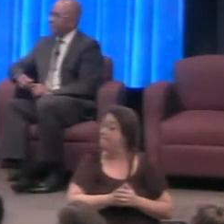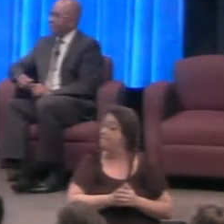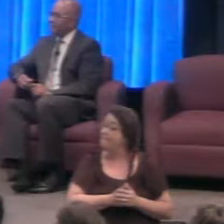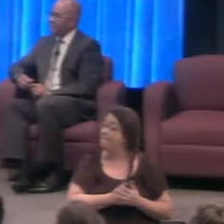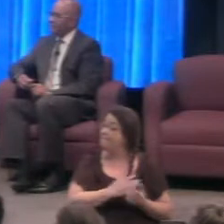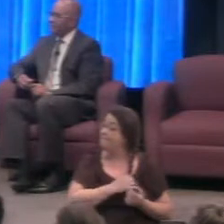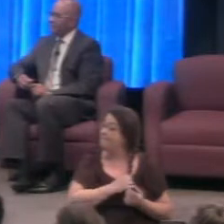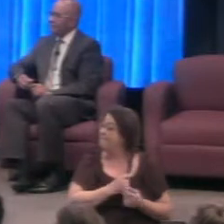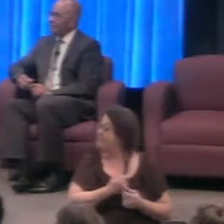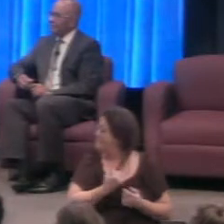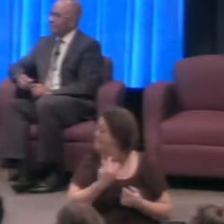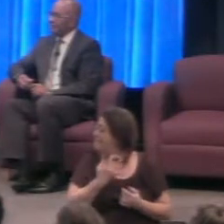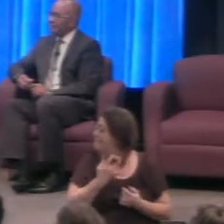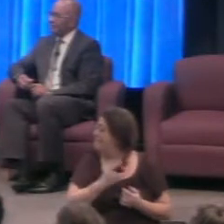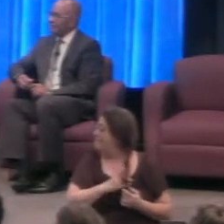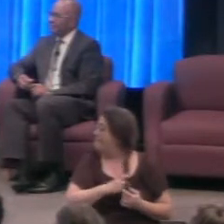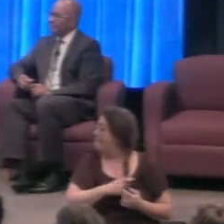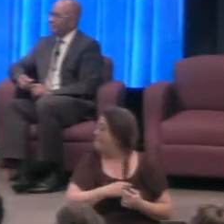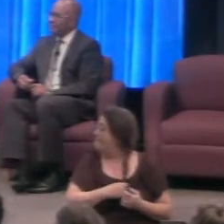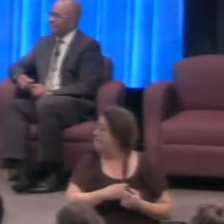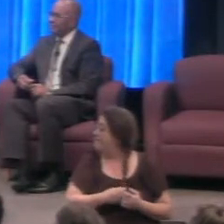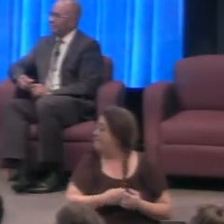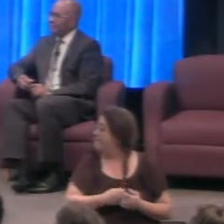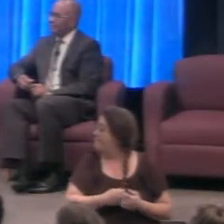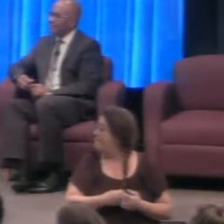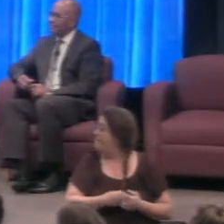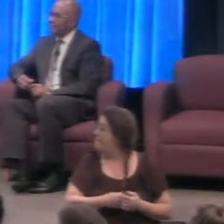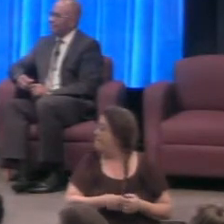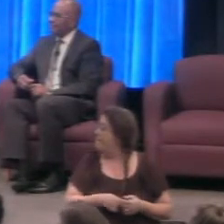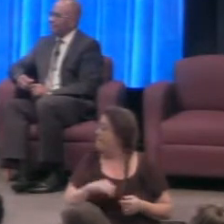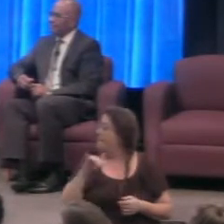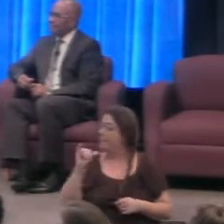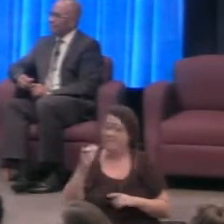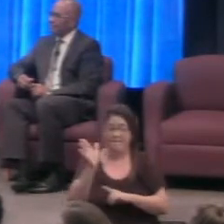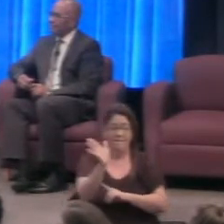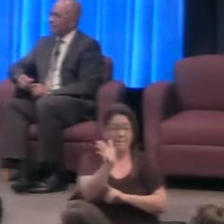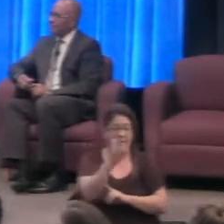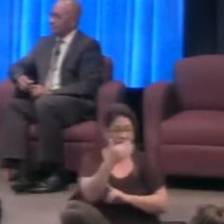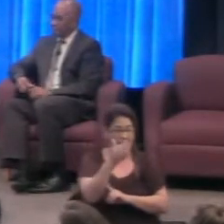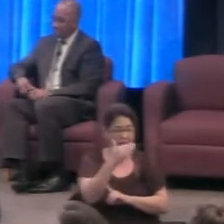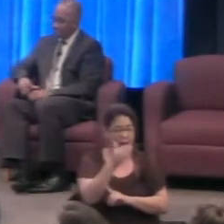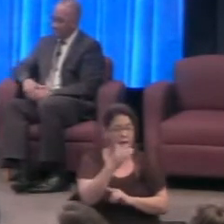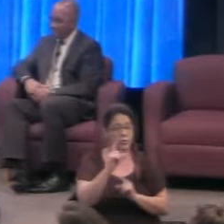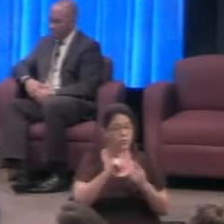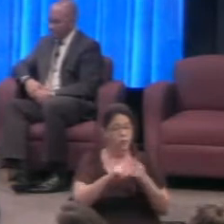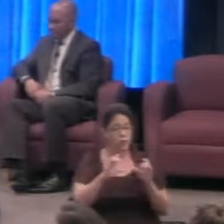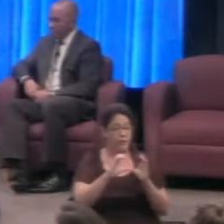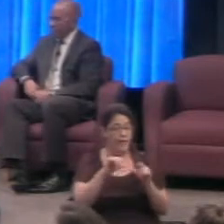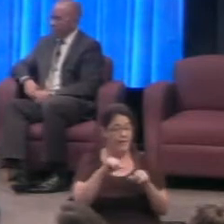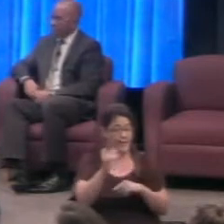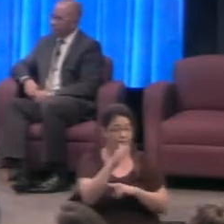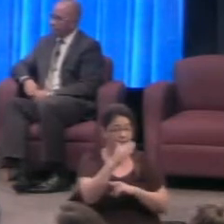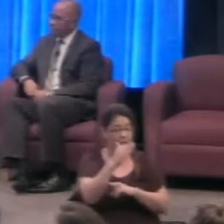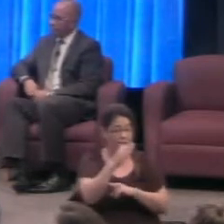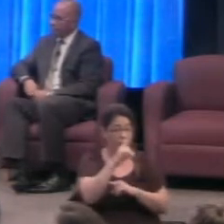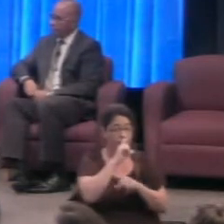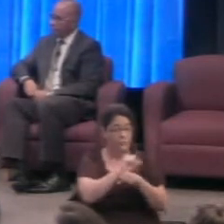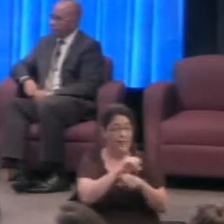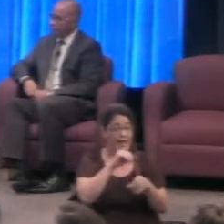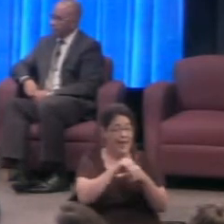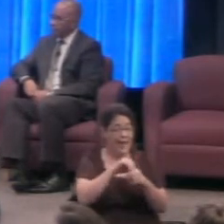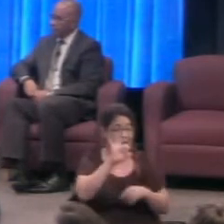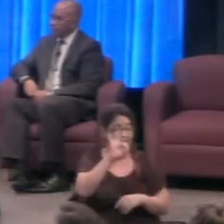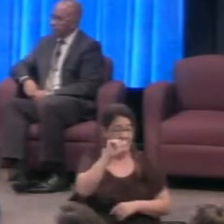And so this is a flag, and I'll read it here. This is to certify this flag was flown in an